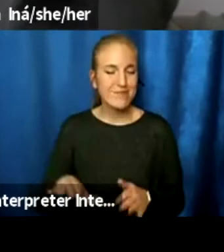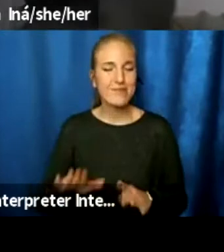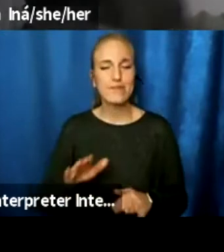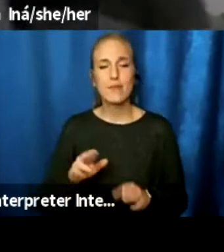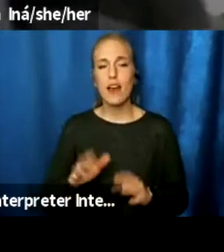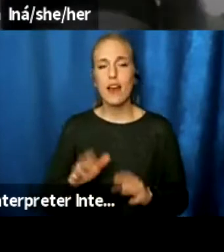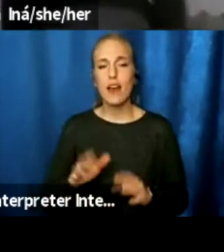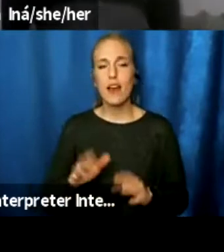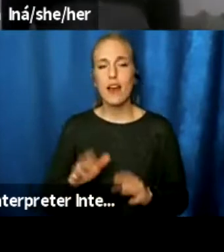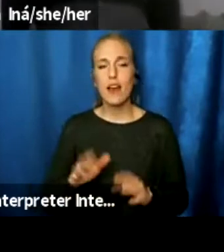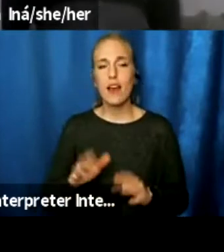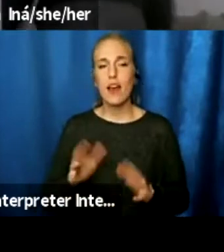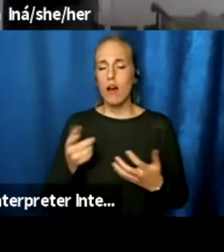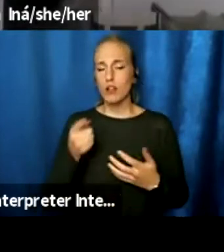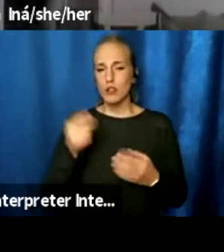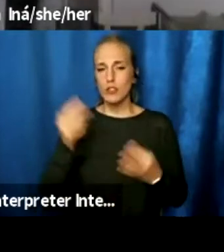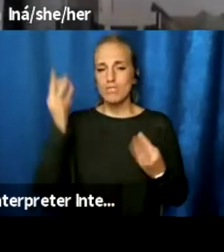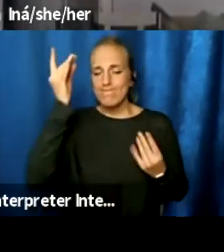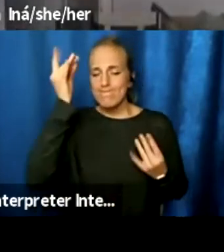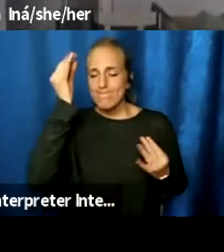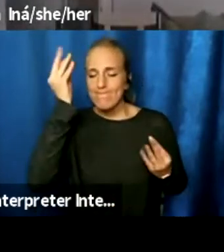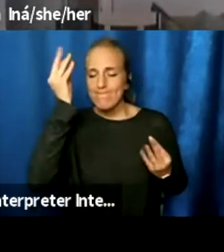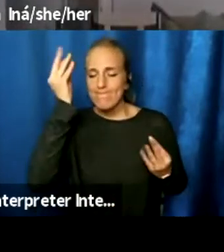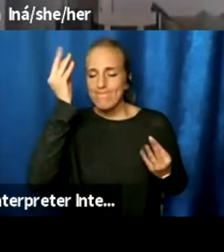you to just consider,